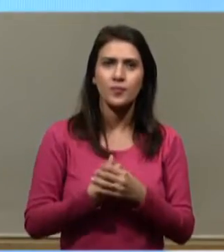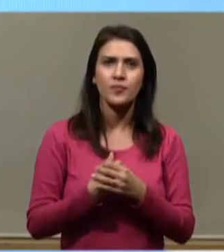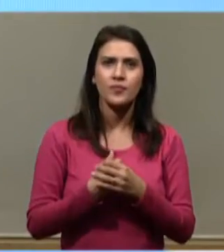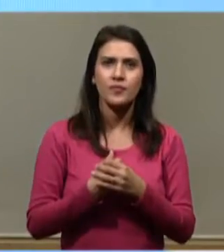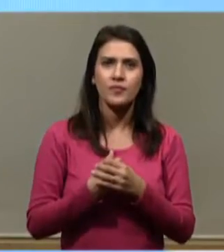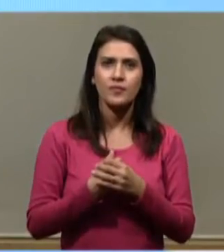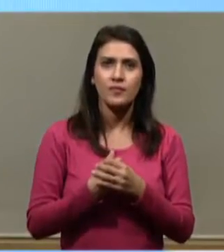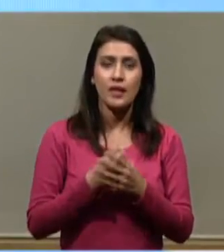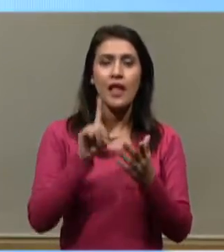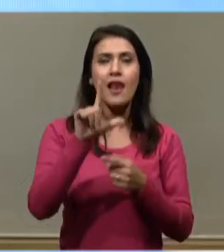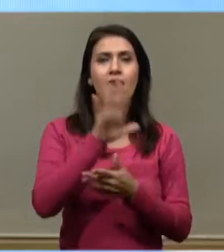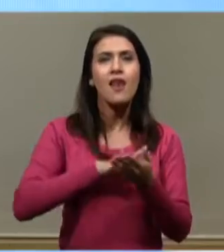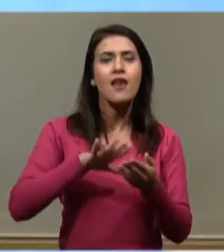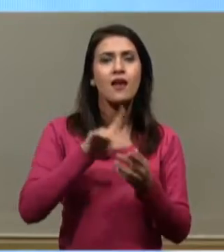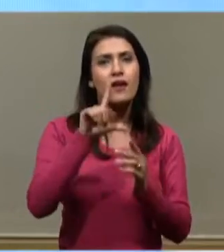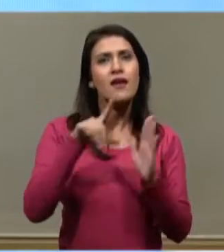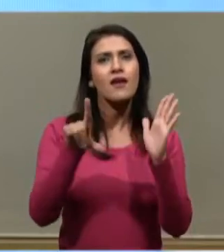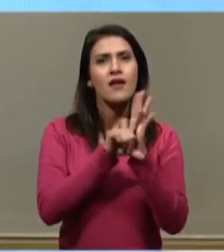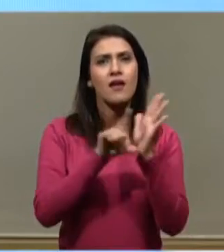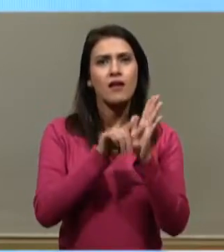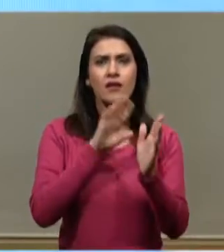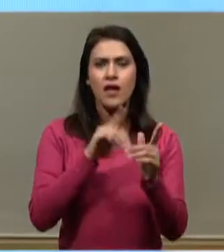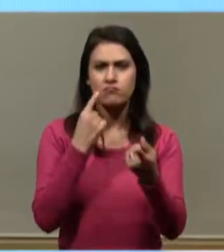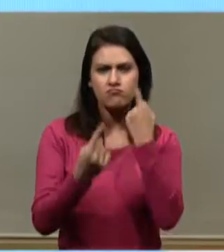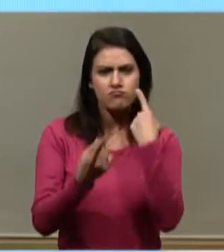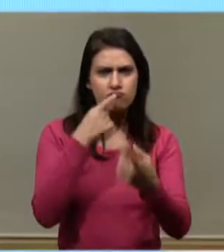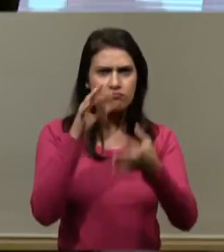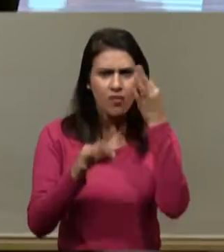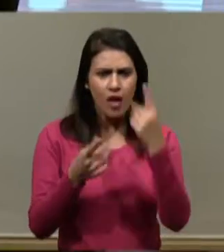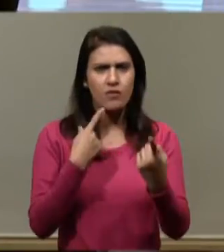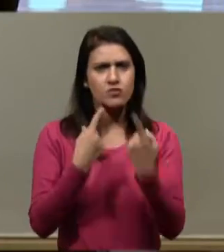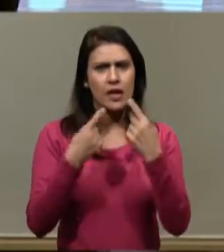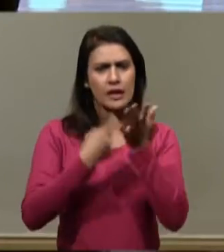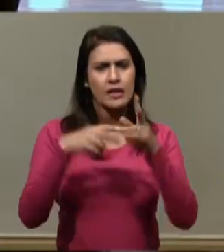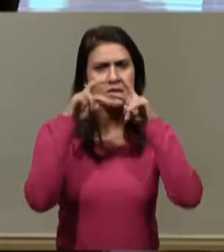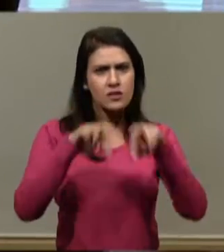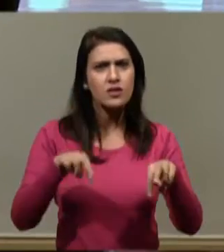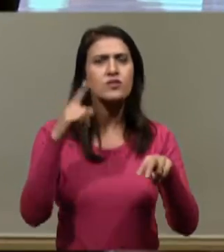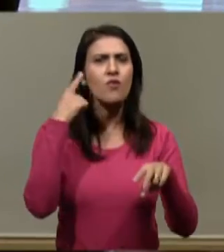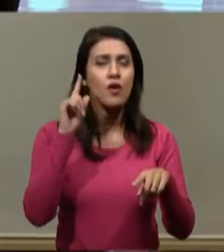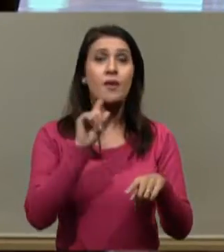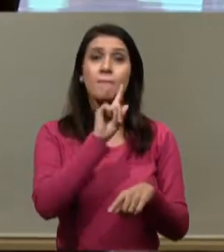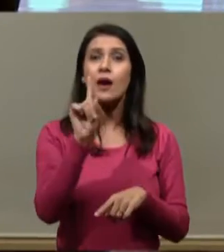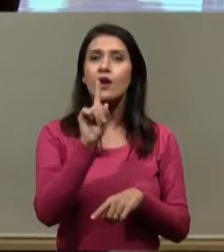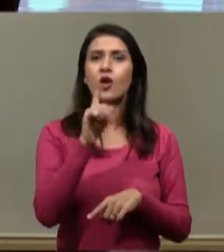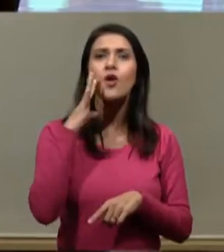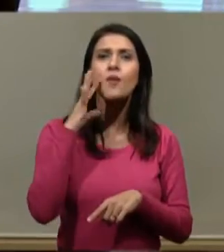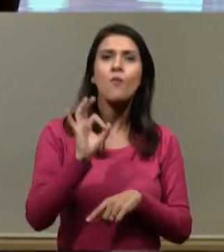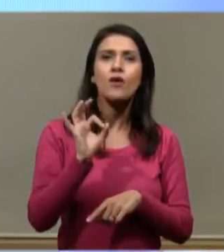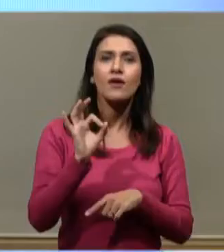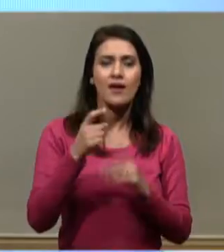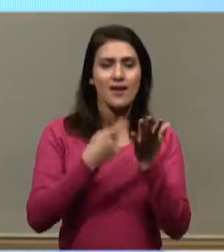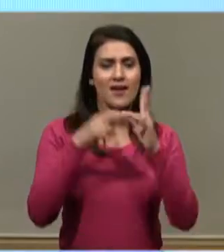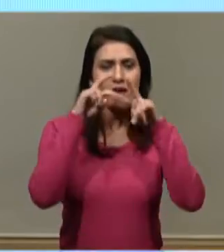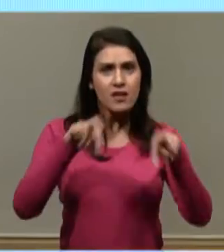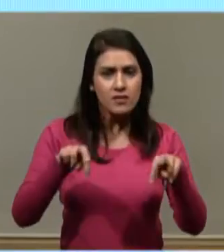full-blown legal analysis, finding it out, and then we had all this research. And but the question is, what is the impact of that research?